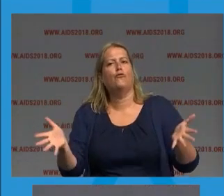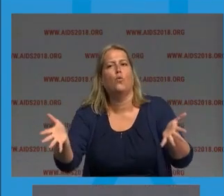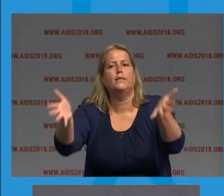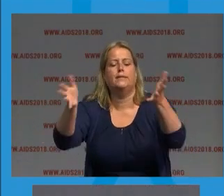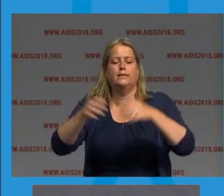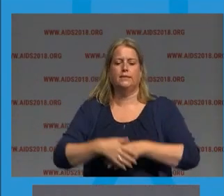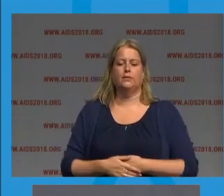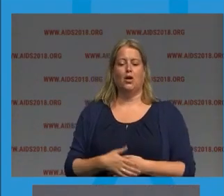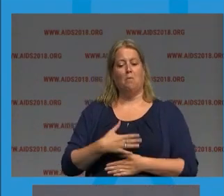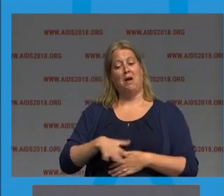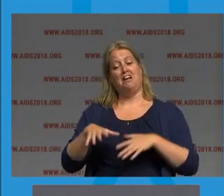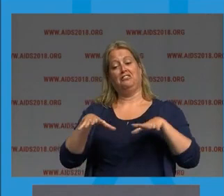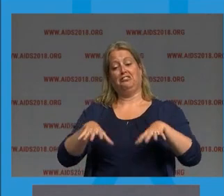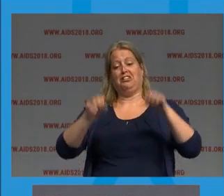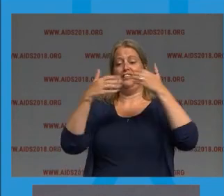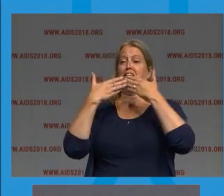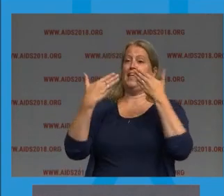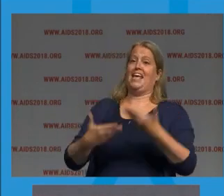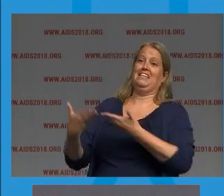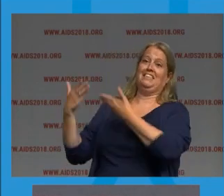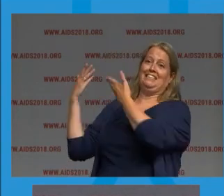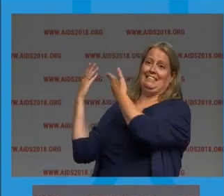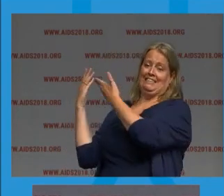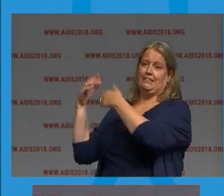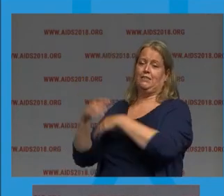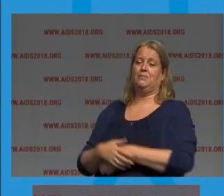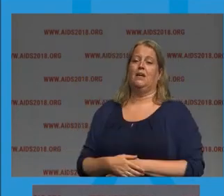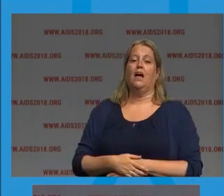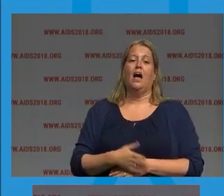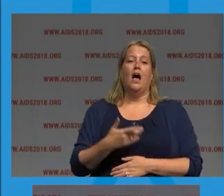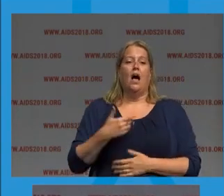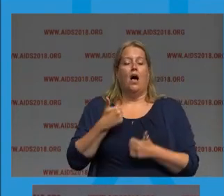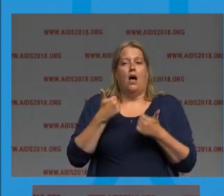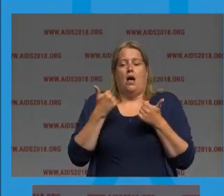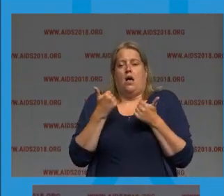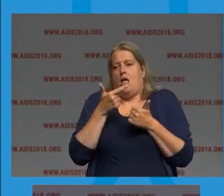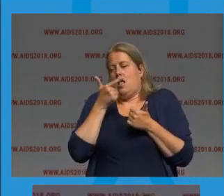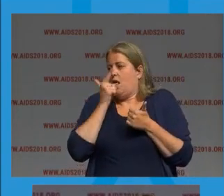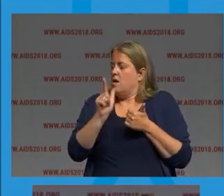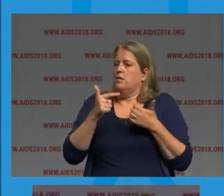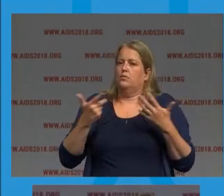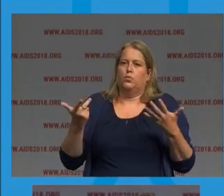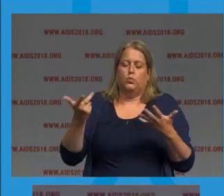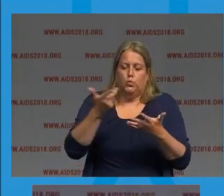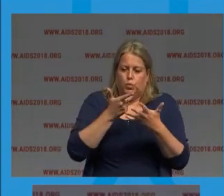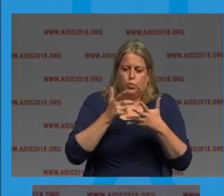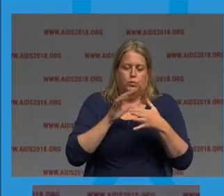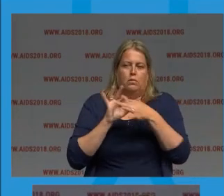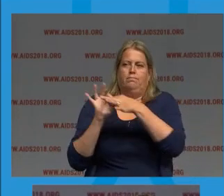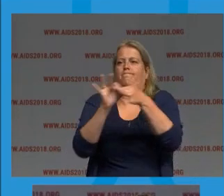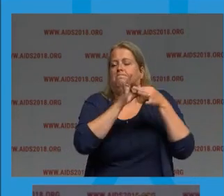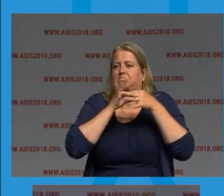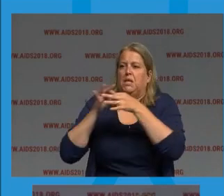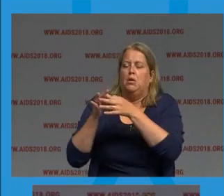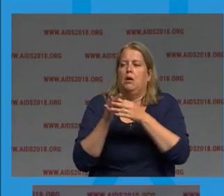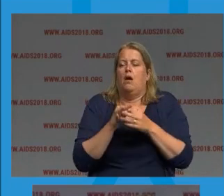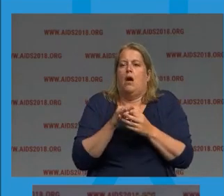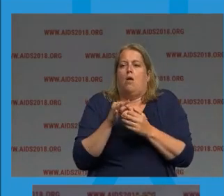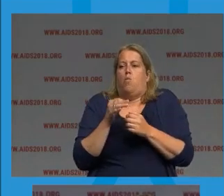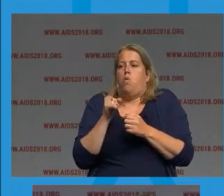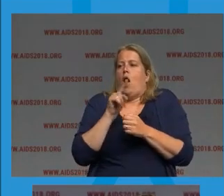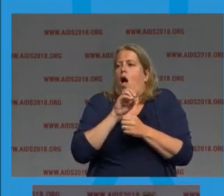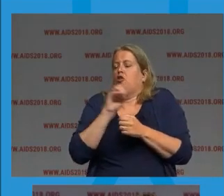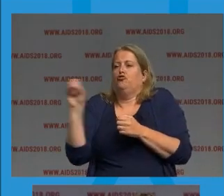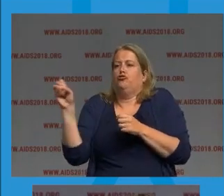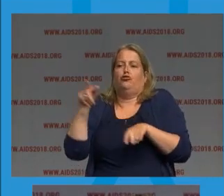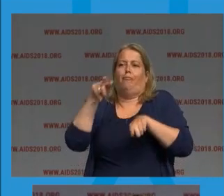So I wanted to start with thanks. I have had the great fortune of engaging with hundreds of people over